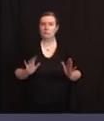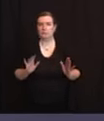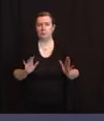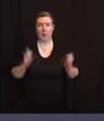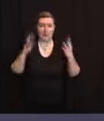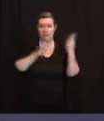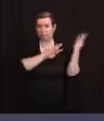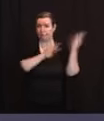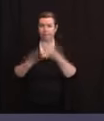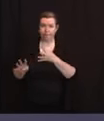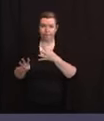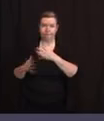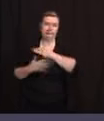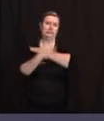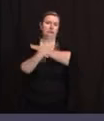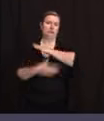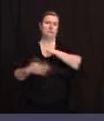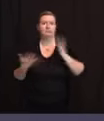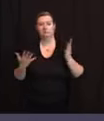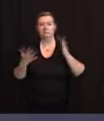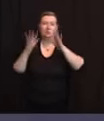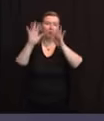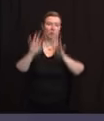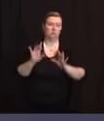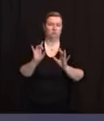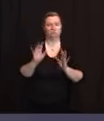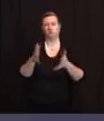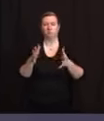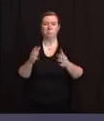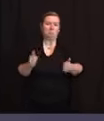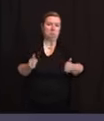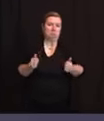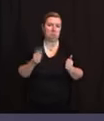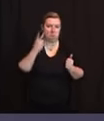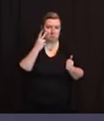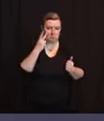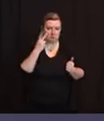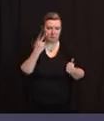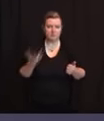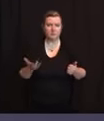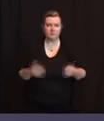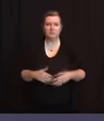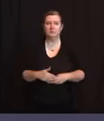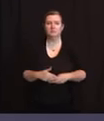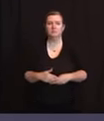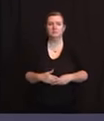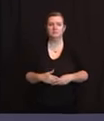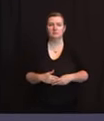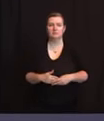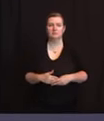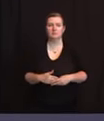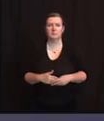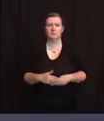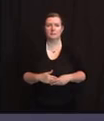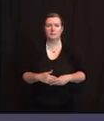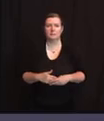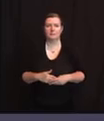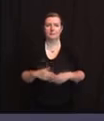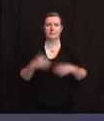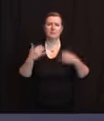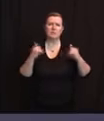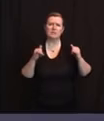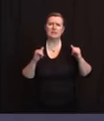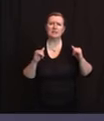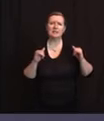density. For Nikita, I'm going, I know, in reverse order here. Listen, we're still hopeful that we'll get